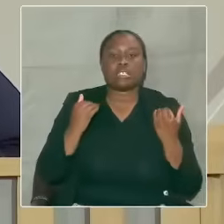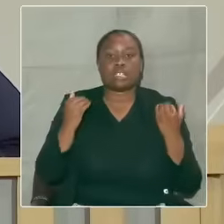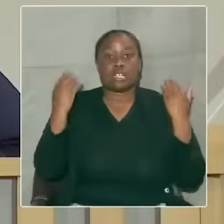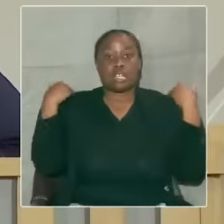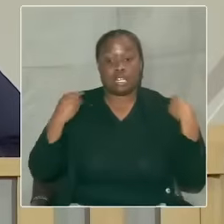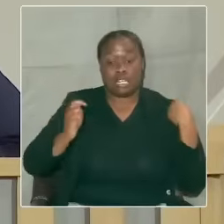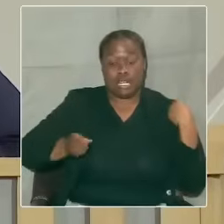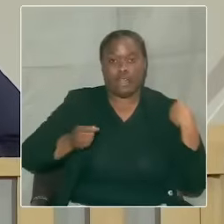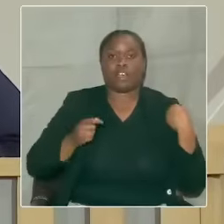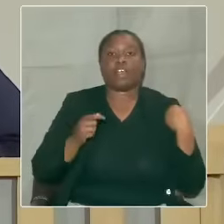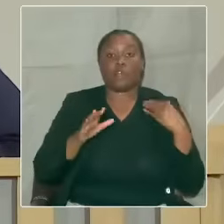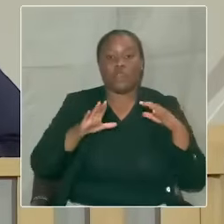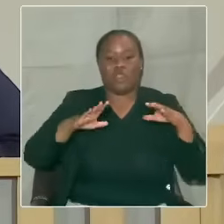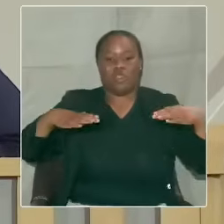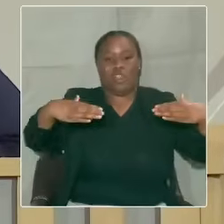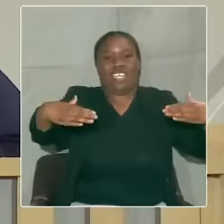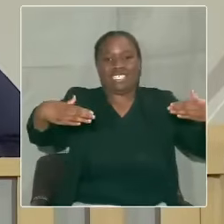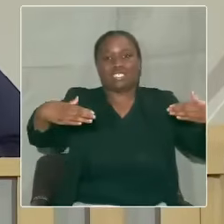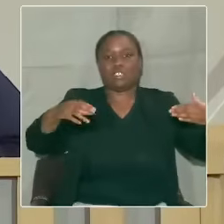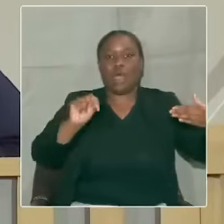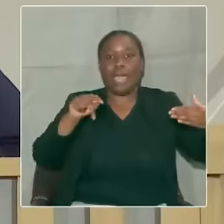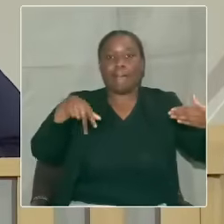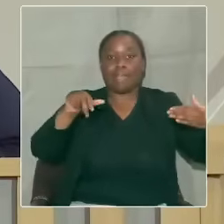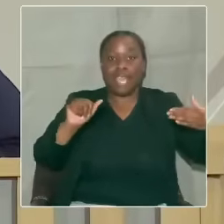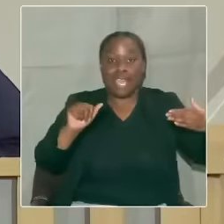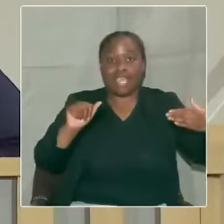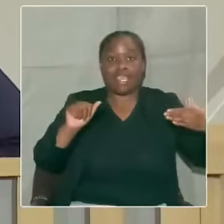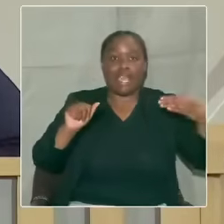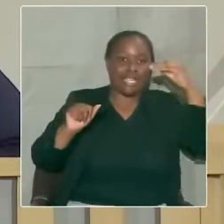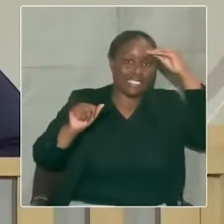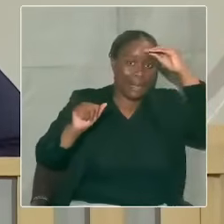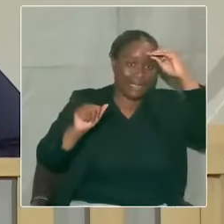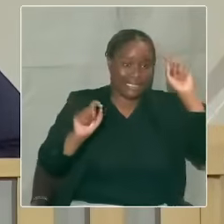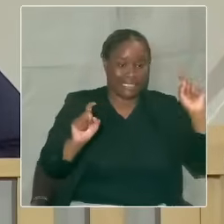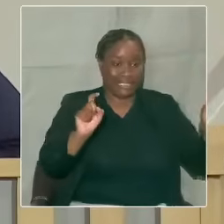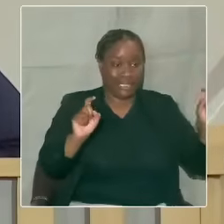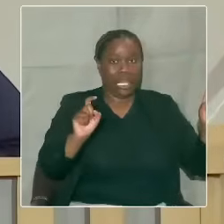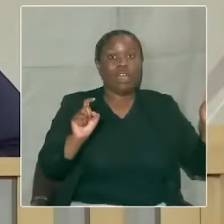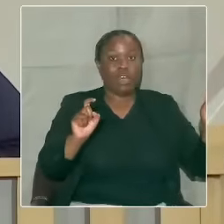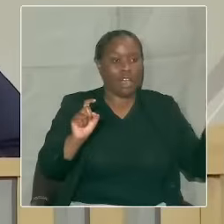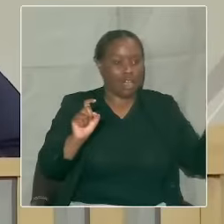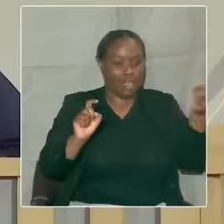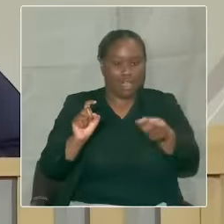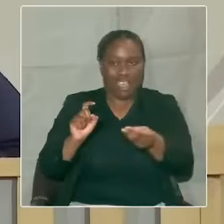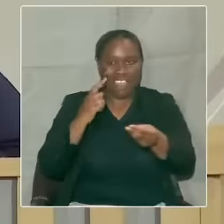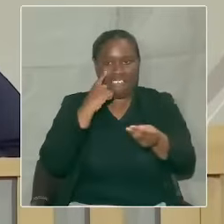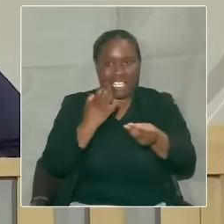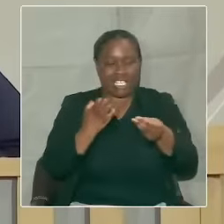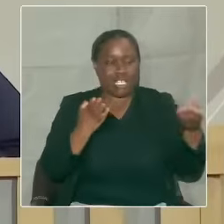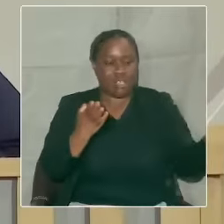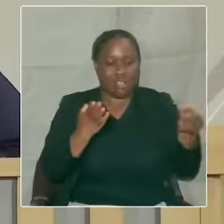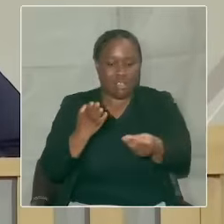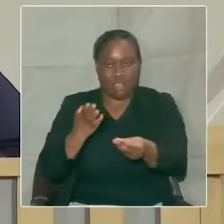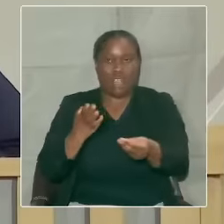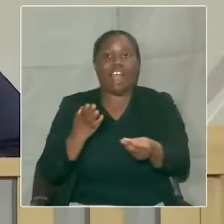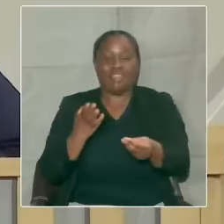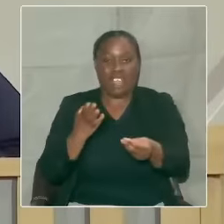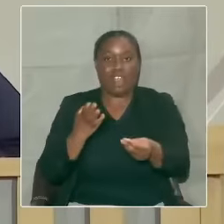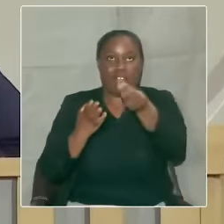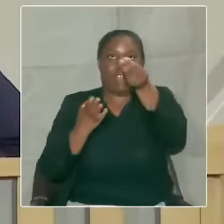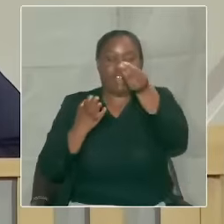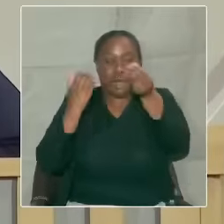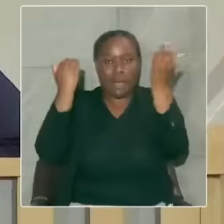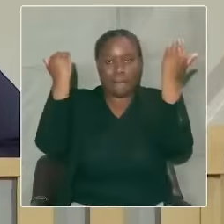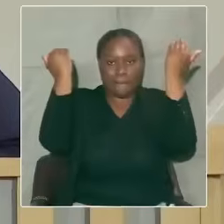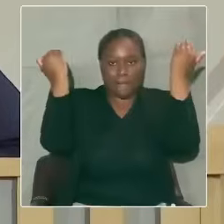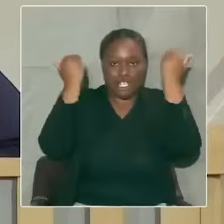NPA and the SAPS or the state will put the case forward, and the magistrates and our judges